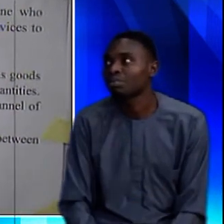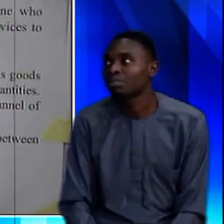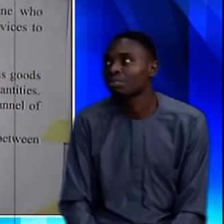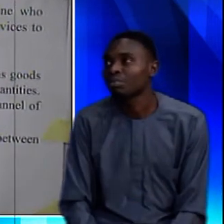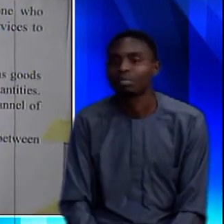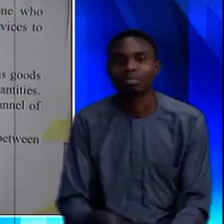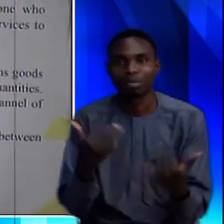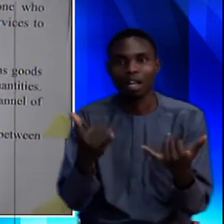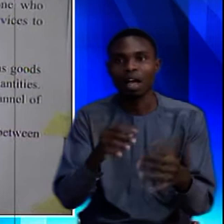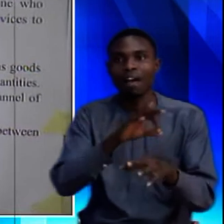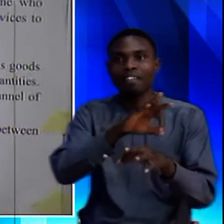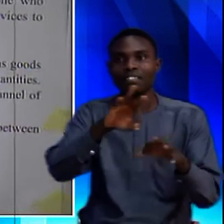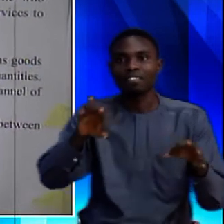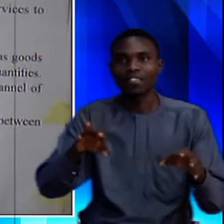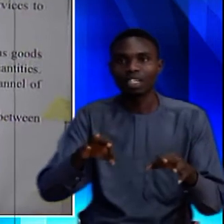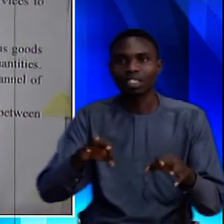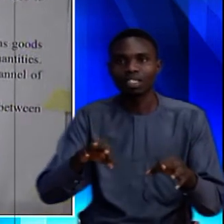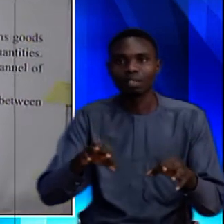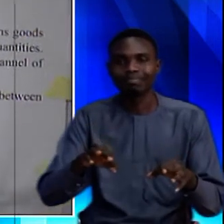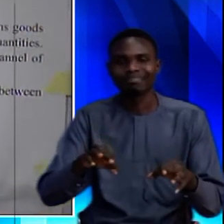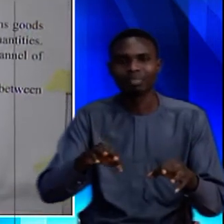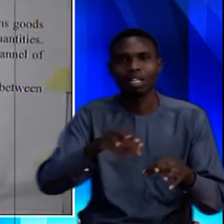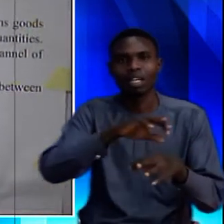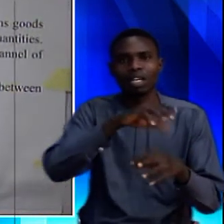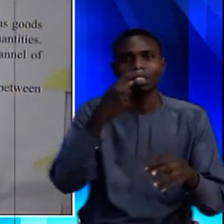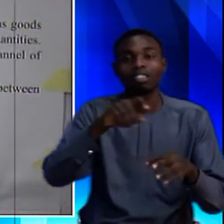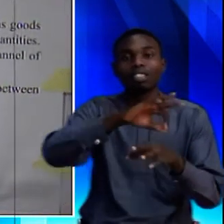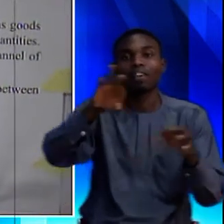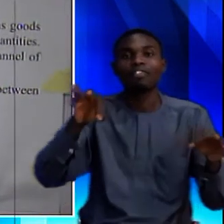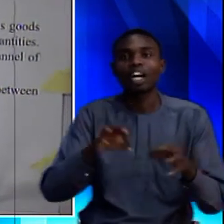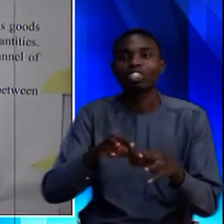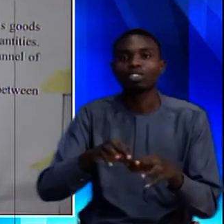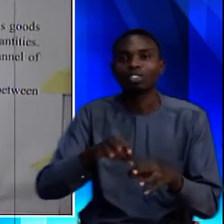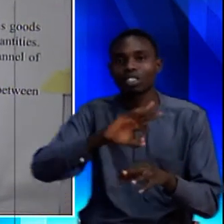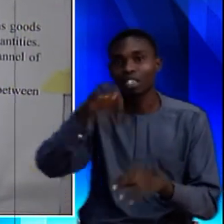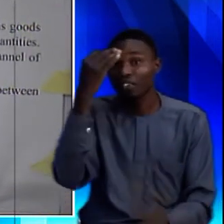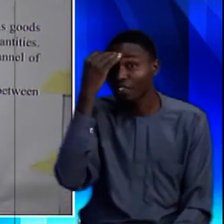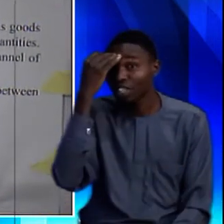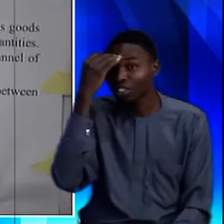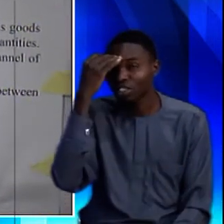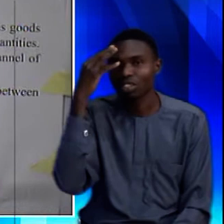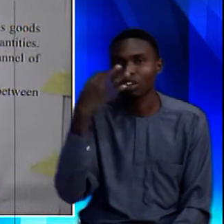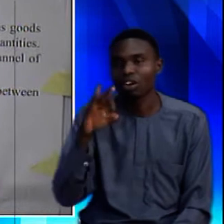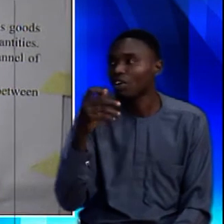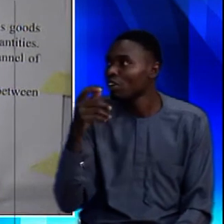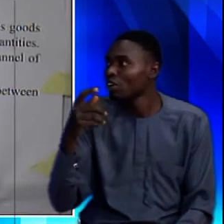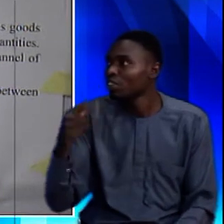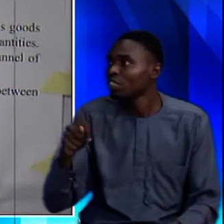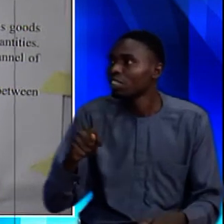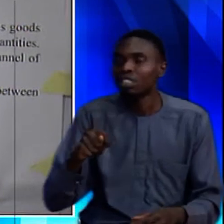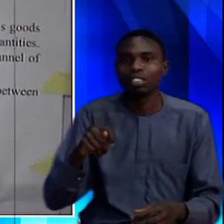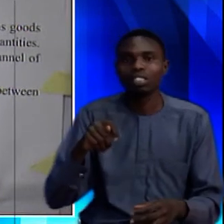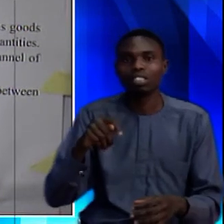or functions by the wholesaler? A wholesaler performs two functions because it's an intermediary. One on the other side,